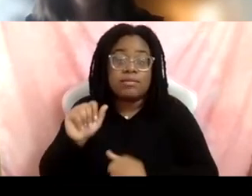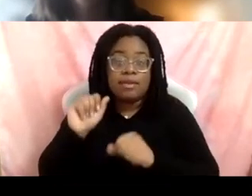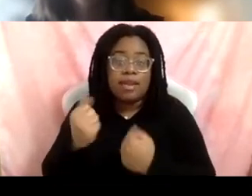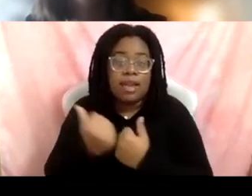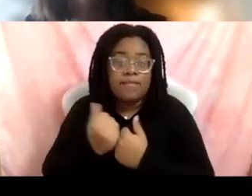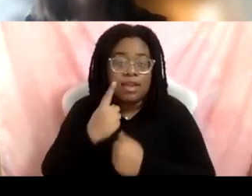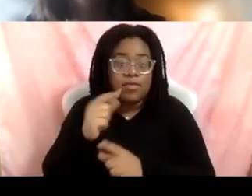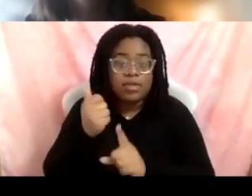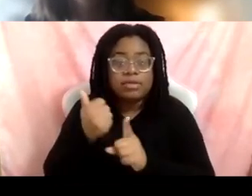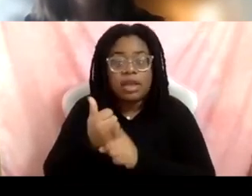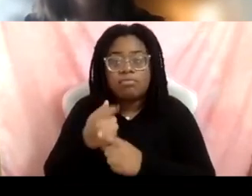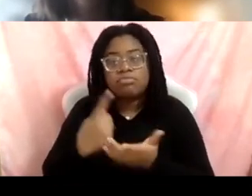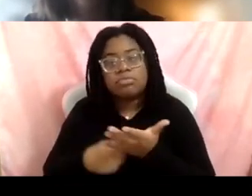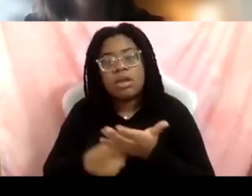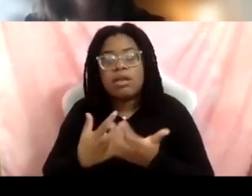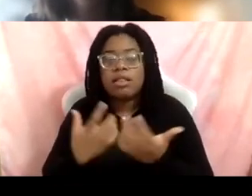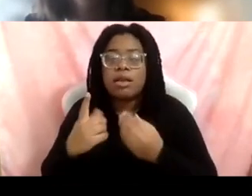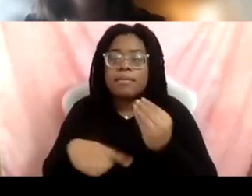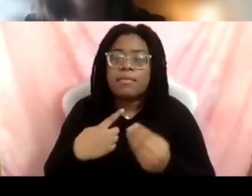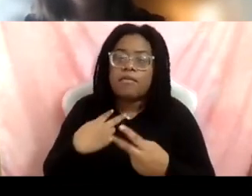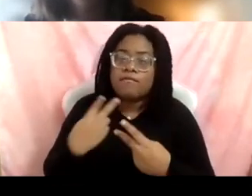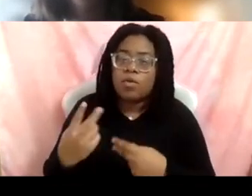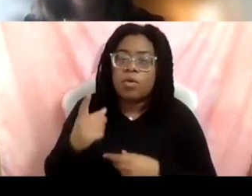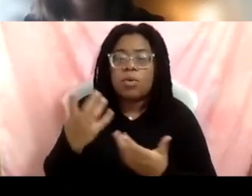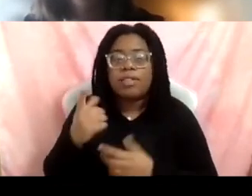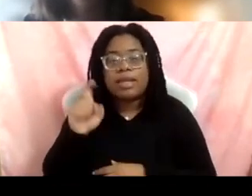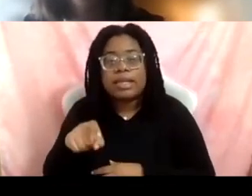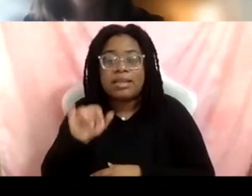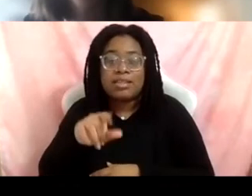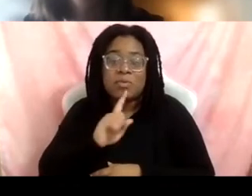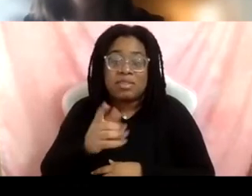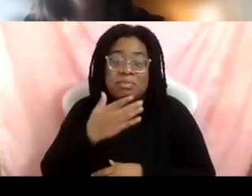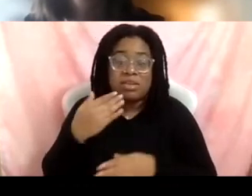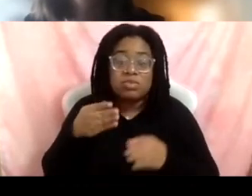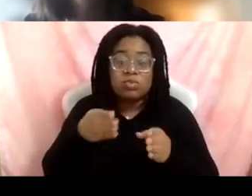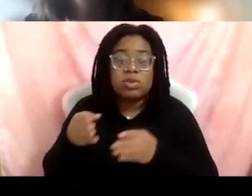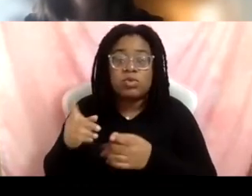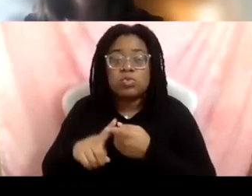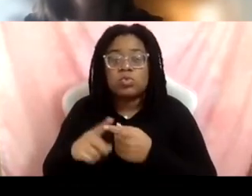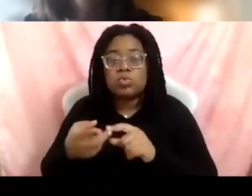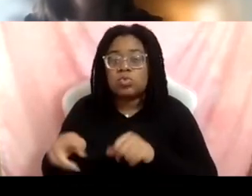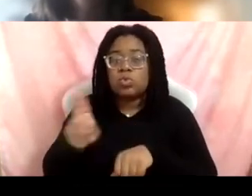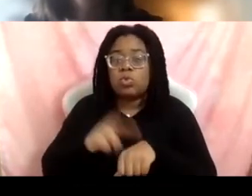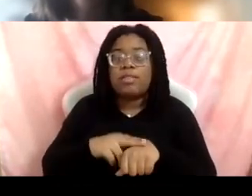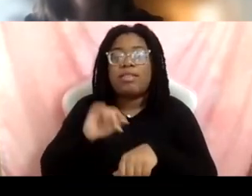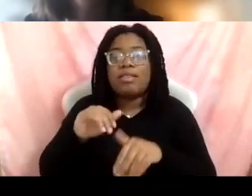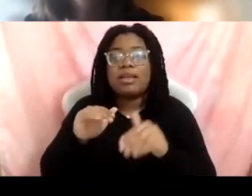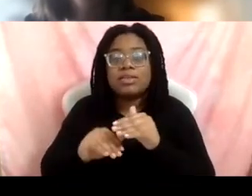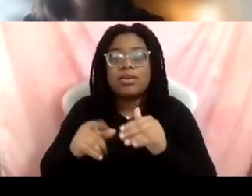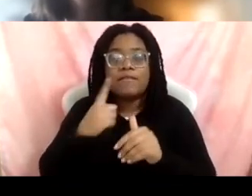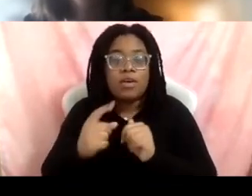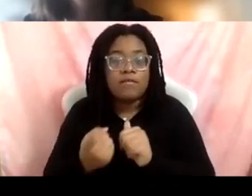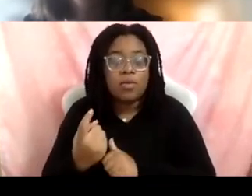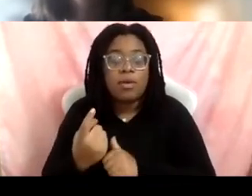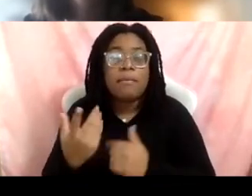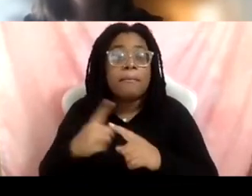themselves. We've talked a lot about being very vocal and what you need, and that's really the best way to sort of normalize accessibility for everyone.